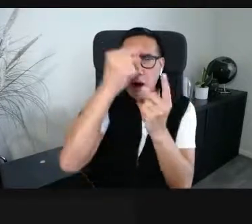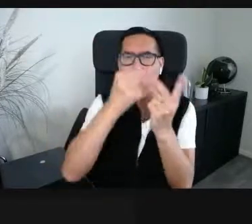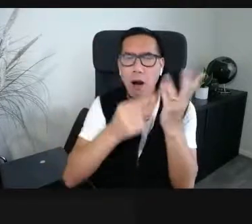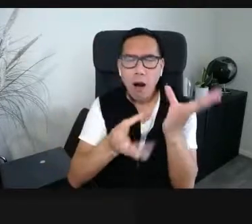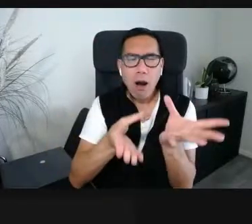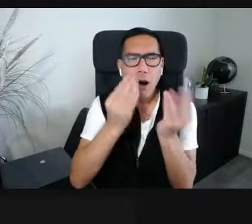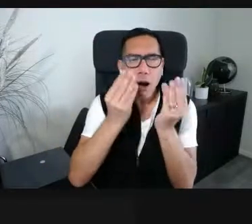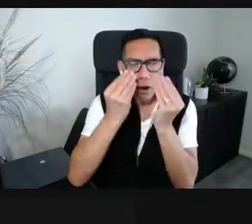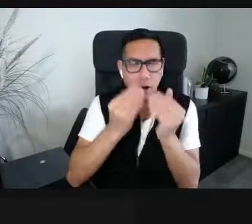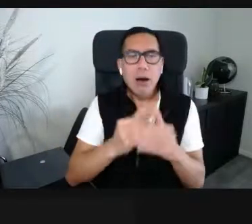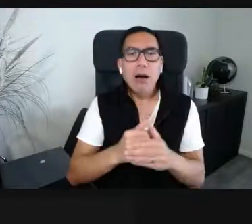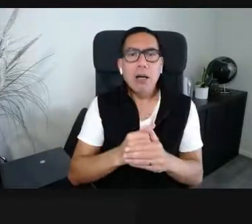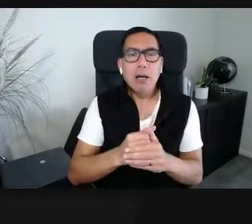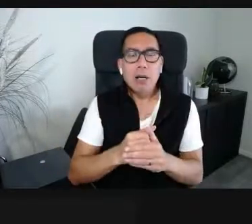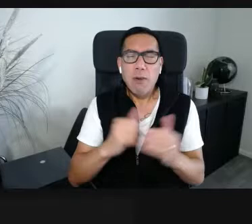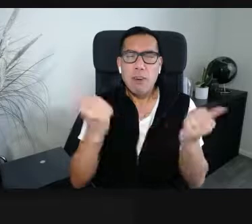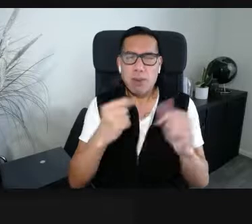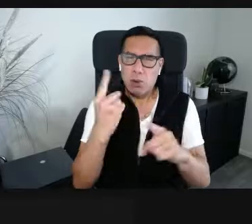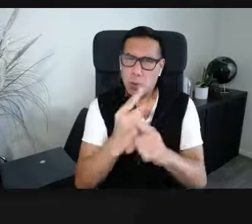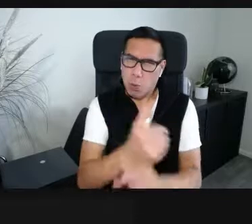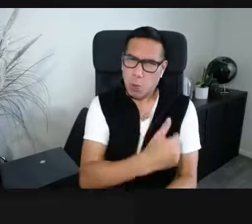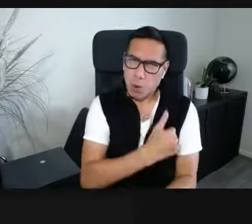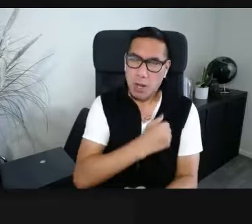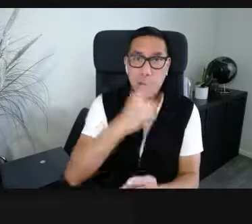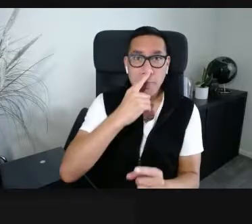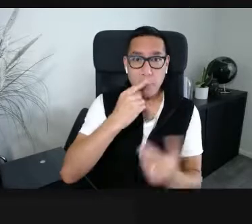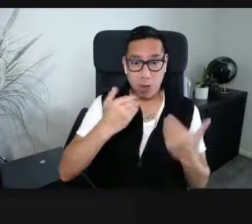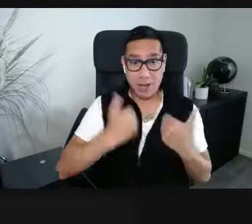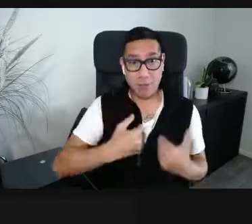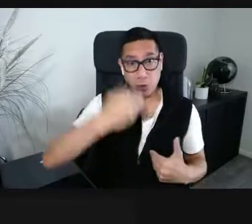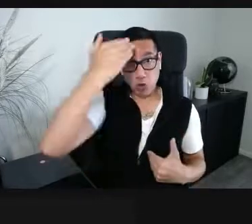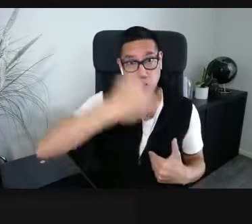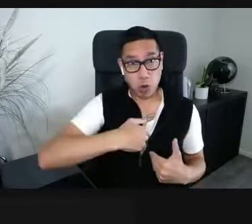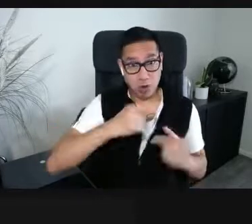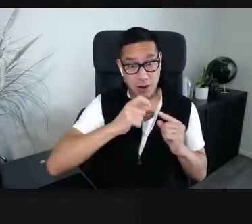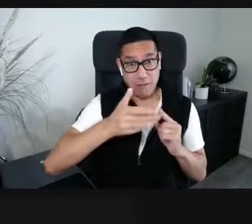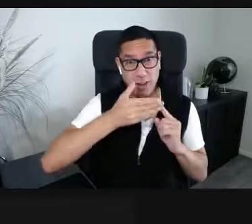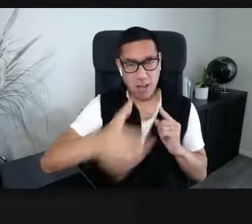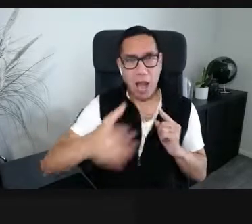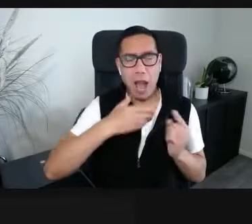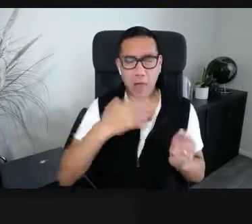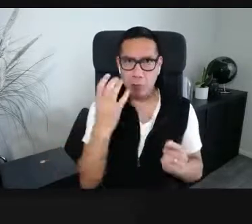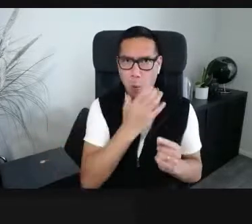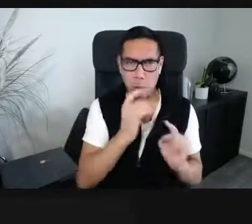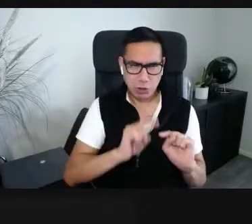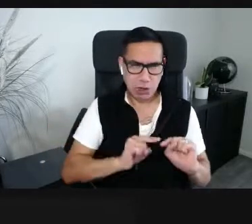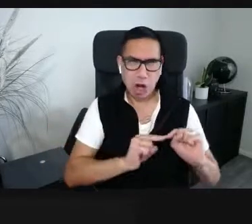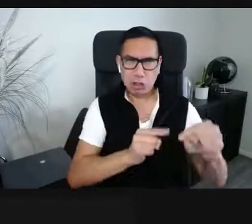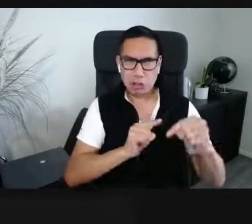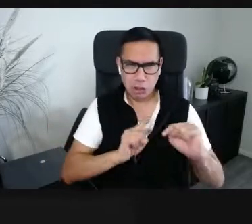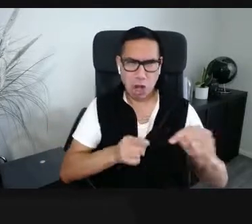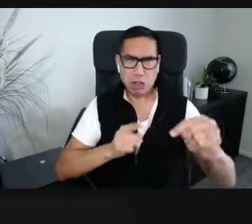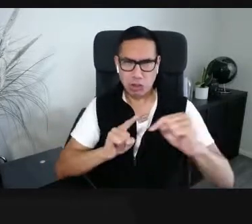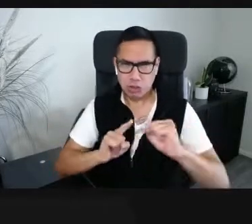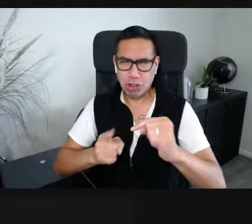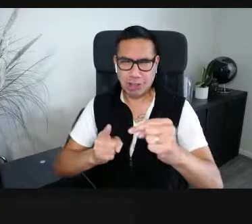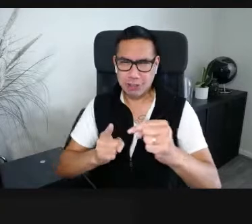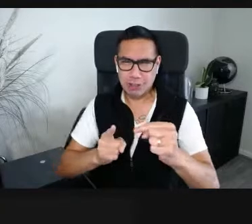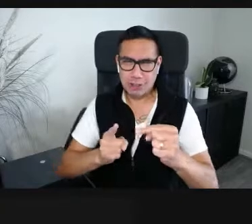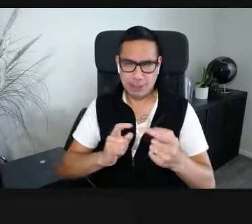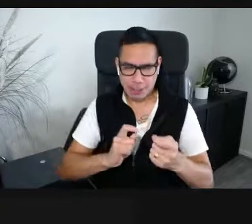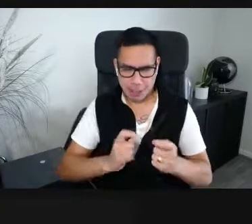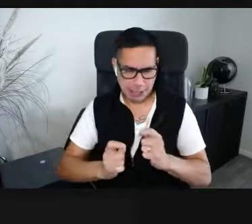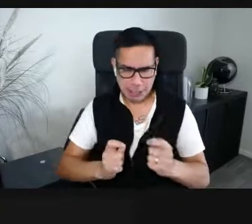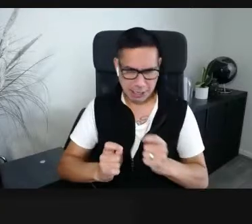morning, that people who live with stroke do face significant challenges related to their stroke, but we need to be more aware of what those